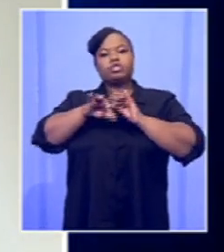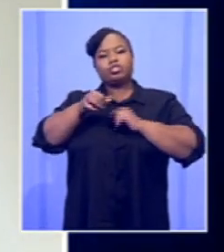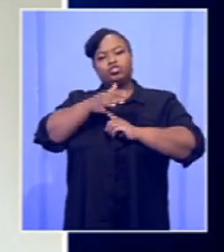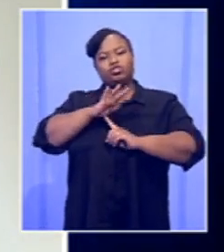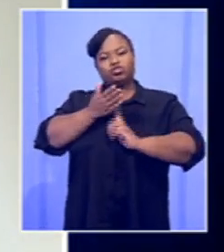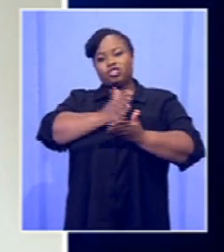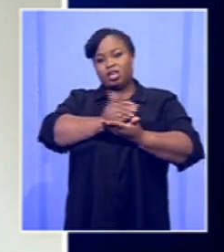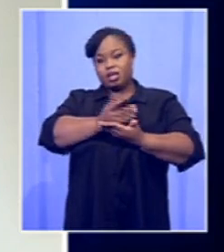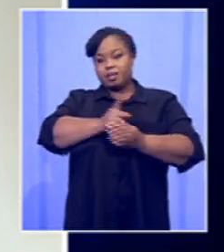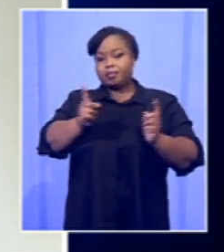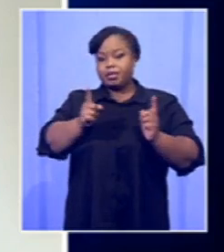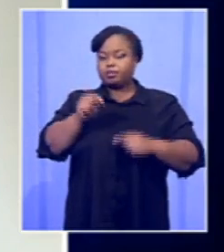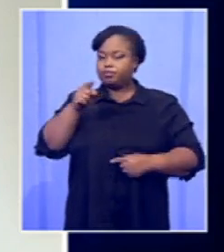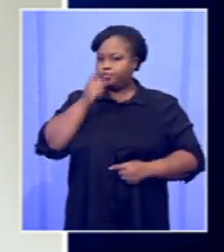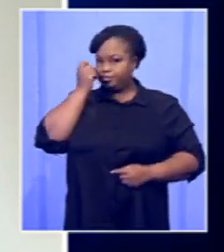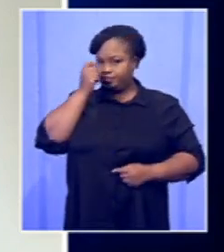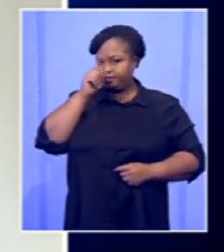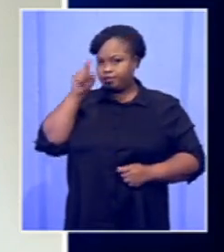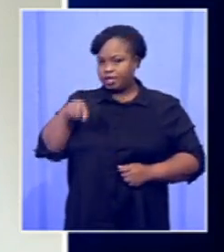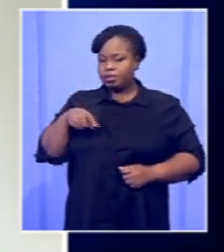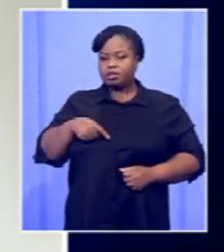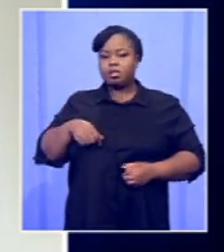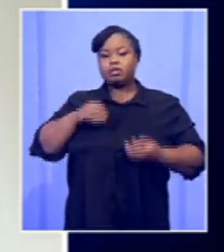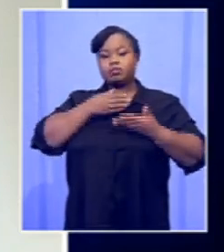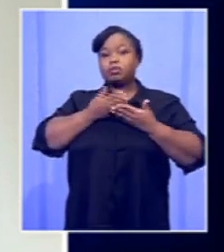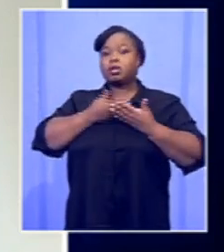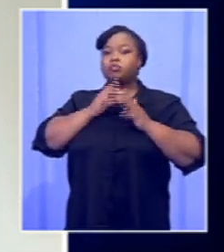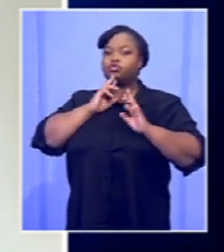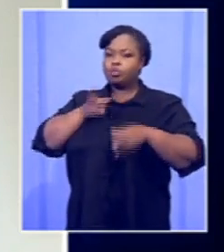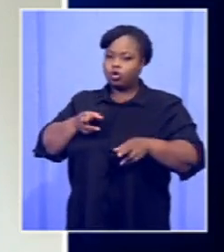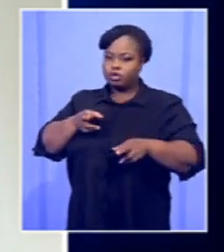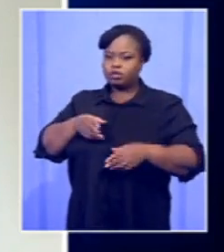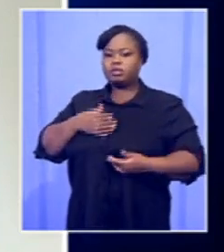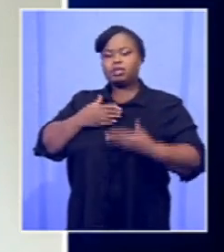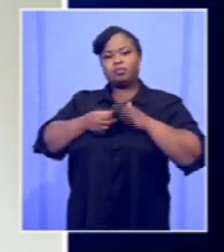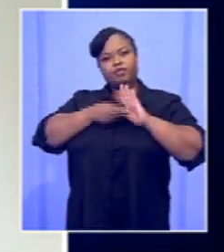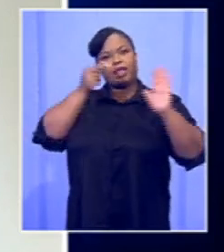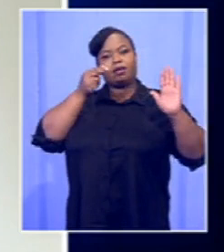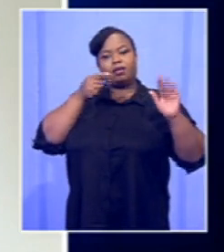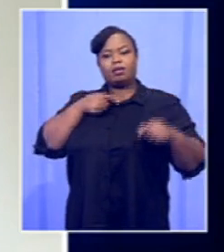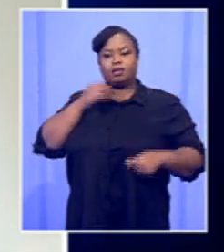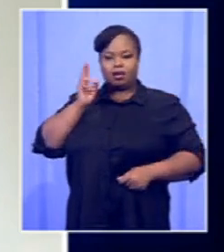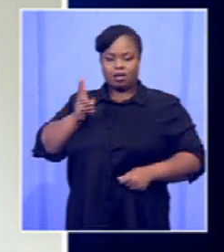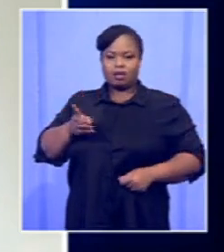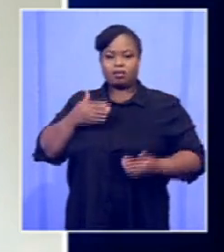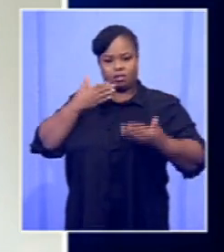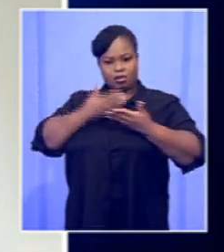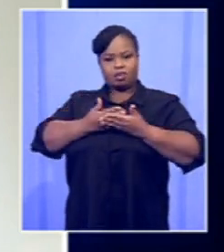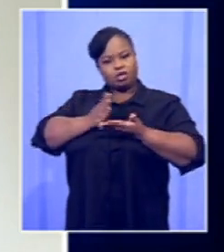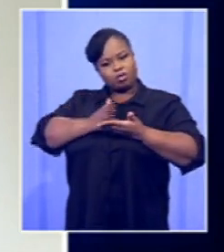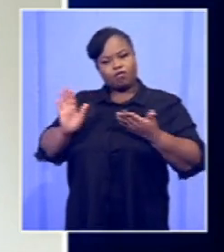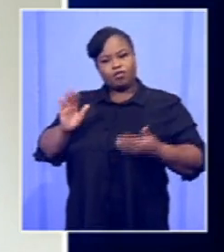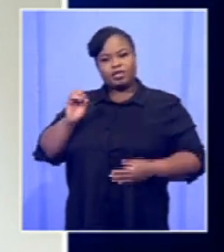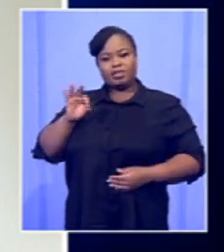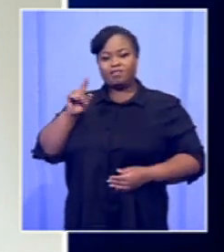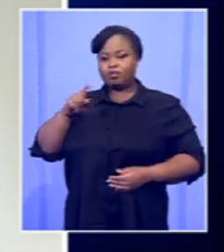biggest thing is that people need to be aware that their posts can be reported, they can be flagged, and definitely they can be taken down if it